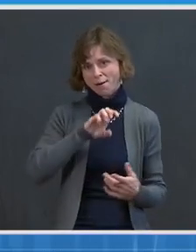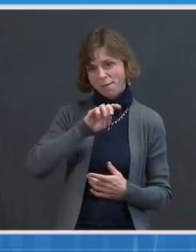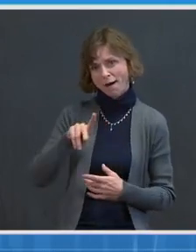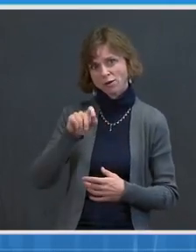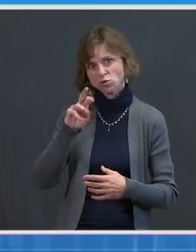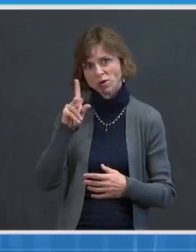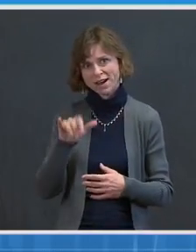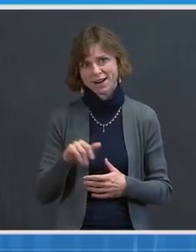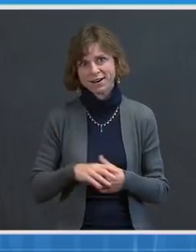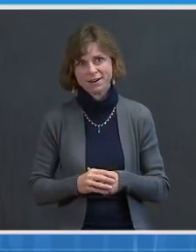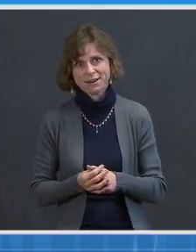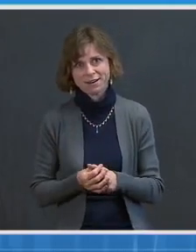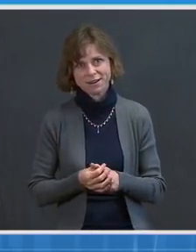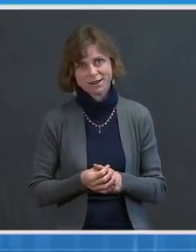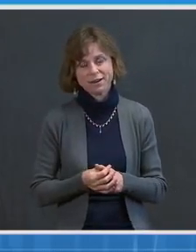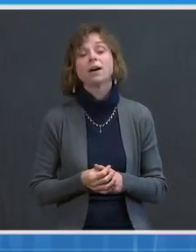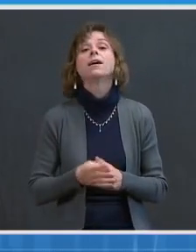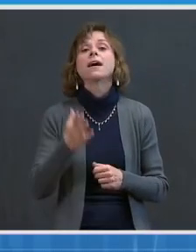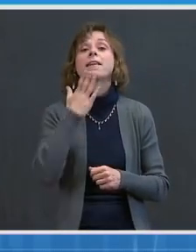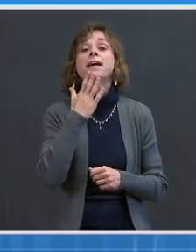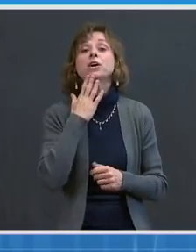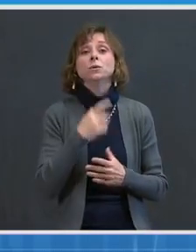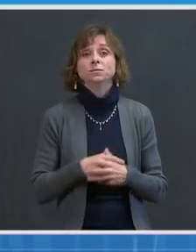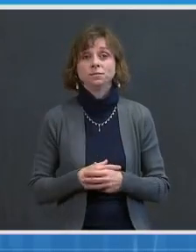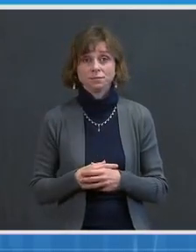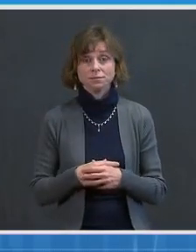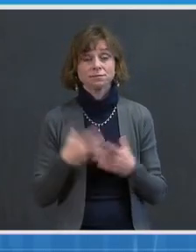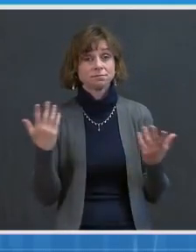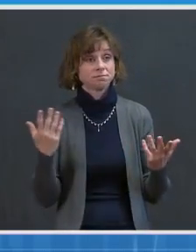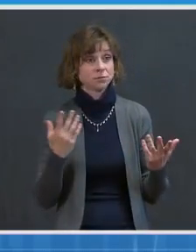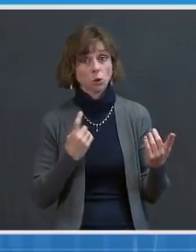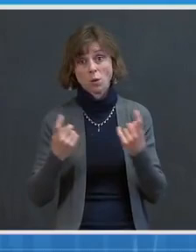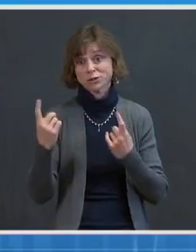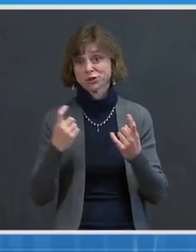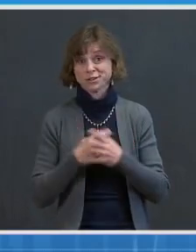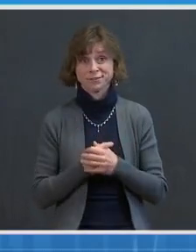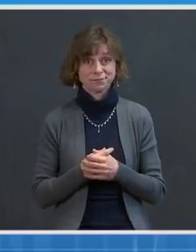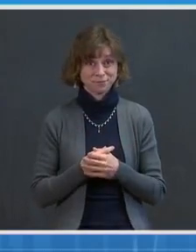Andy. Thank you. Let's take some questions.